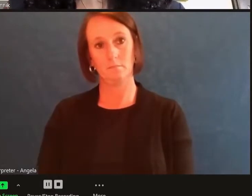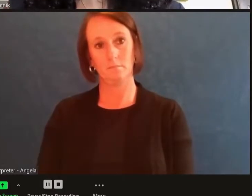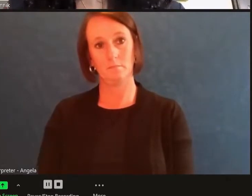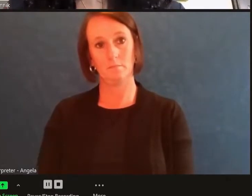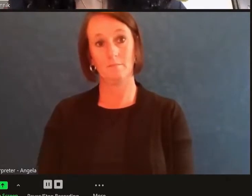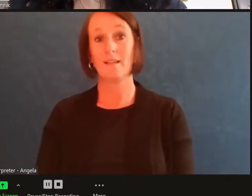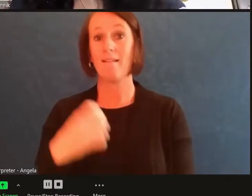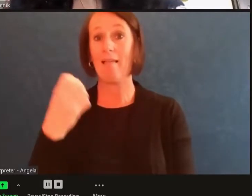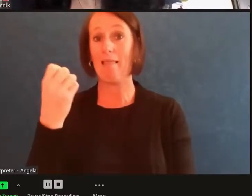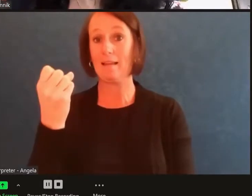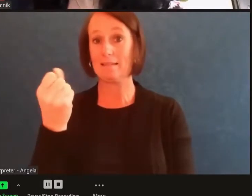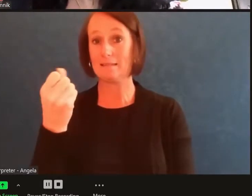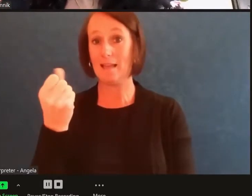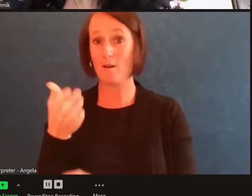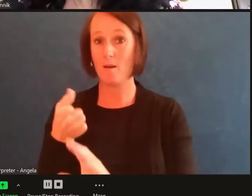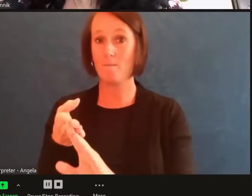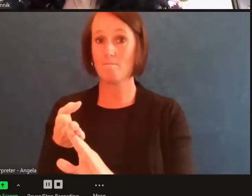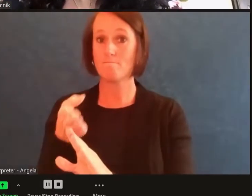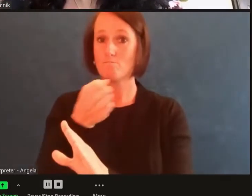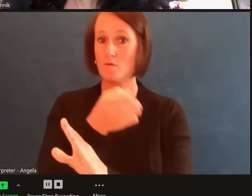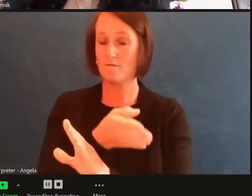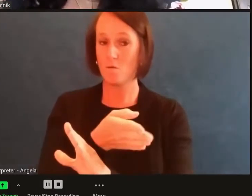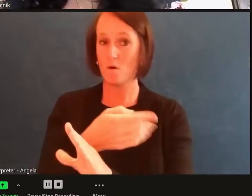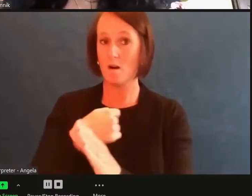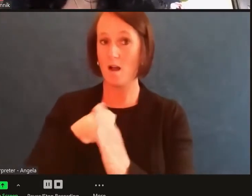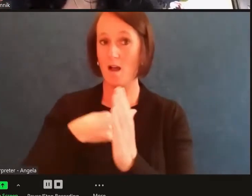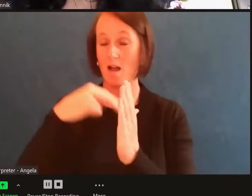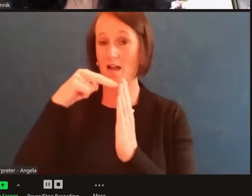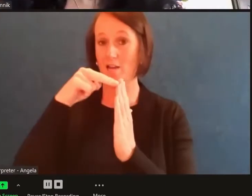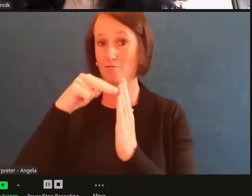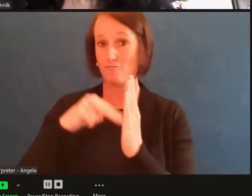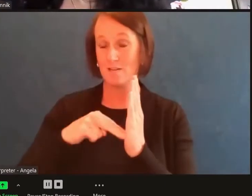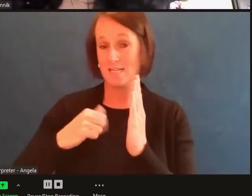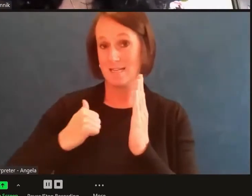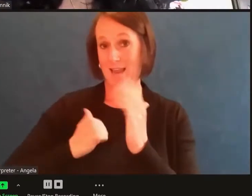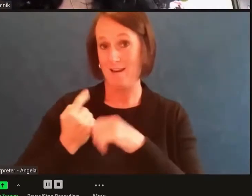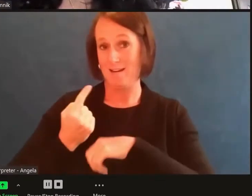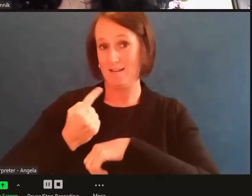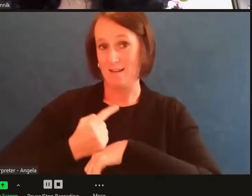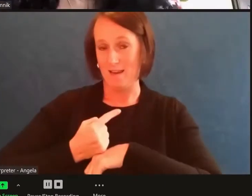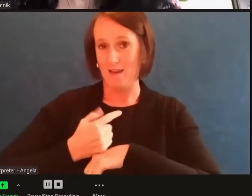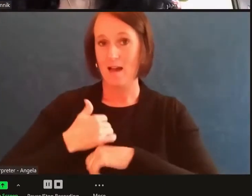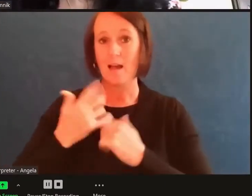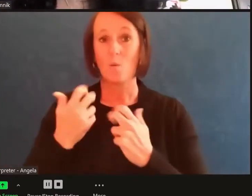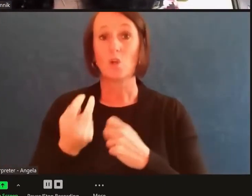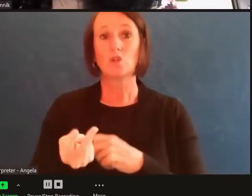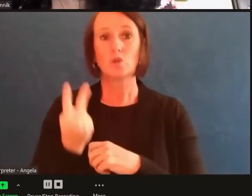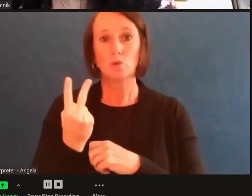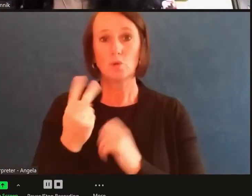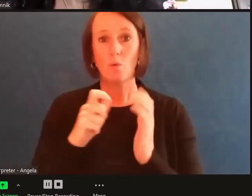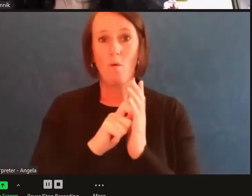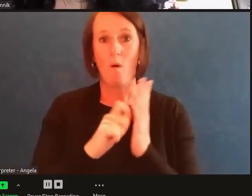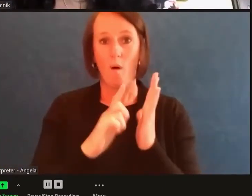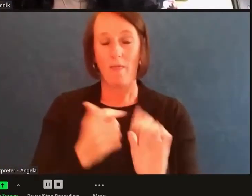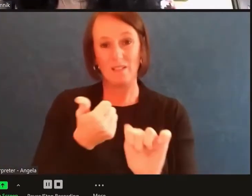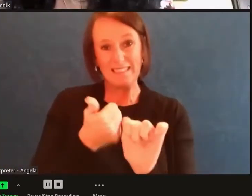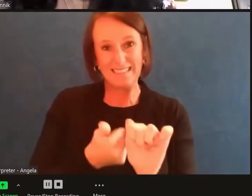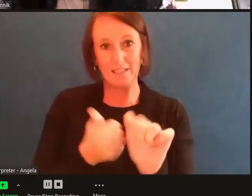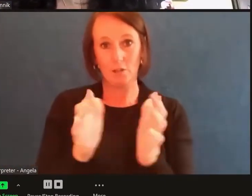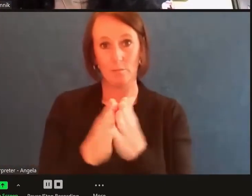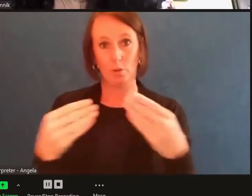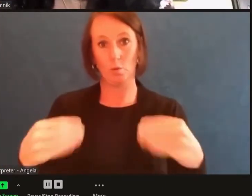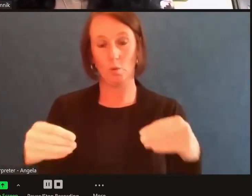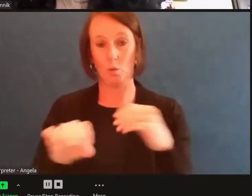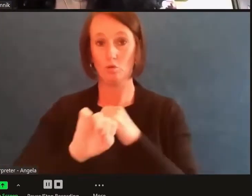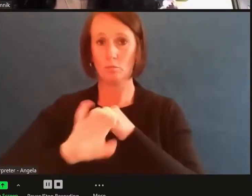love to have 2 Canadian writers or illustrators in every single bookstore in this country. I'd love those bookstores to